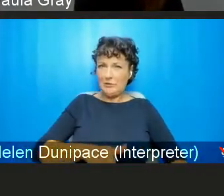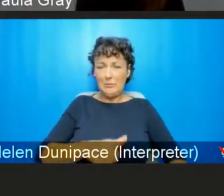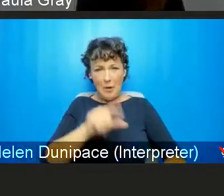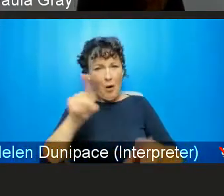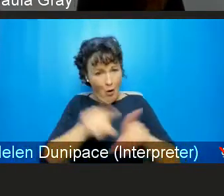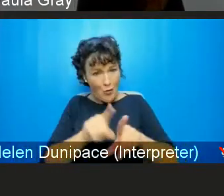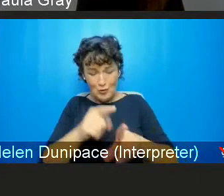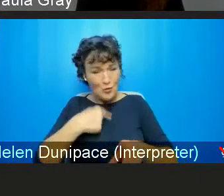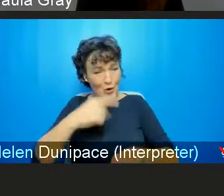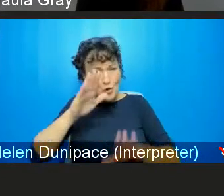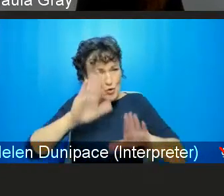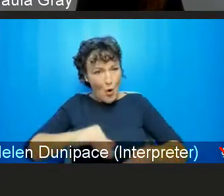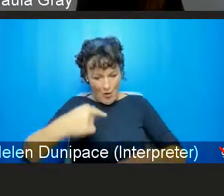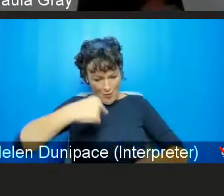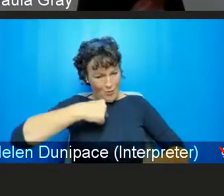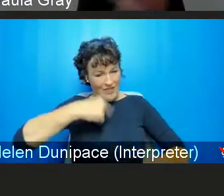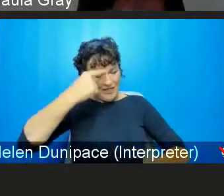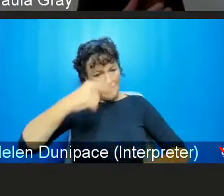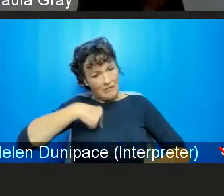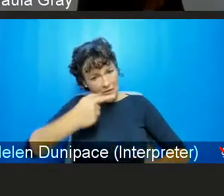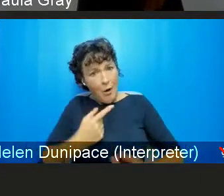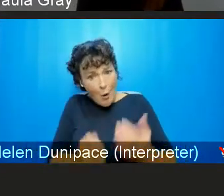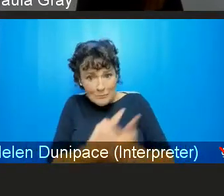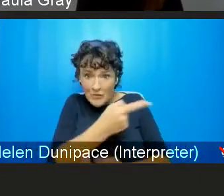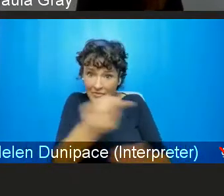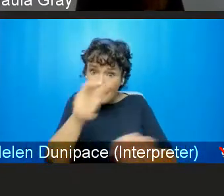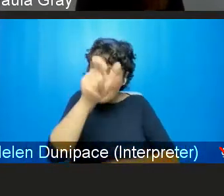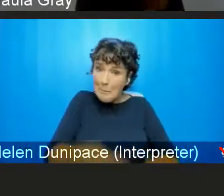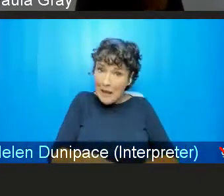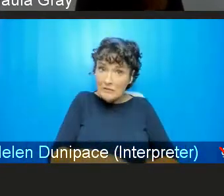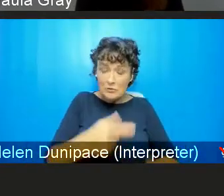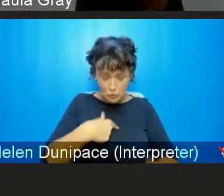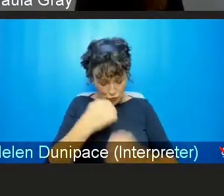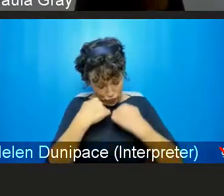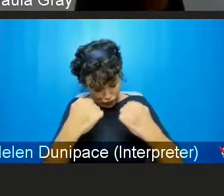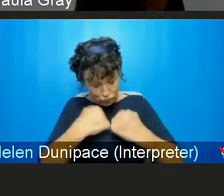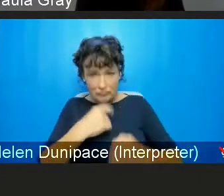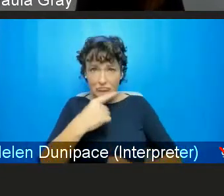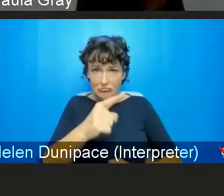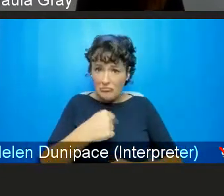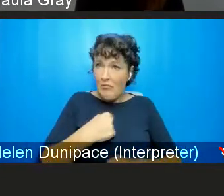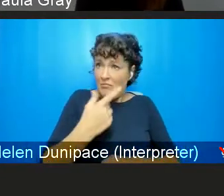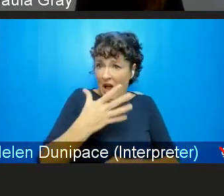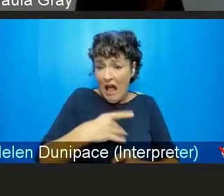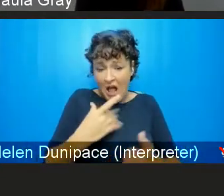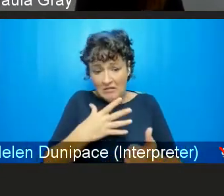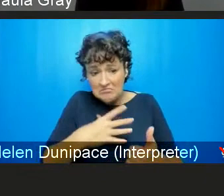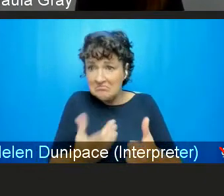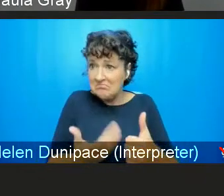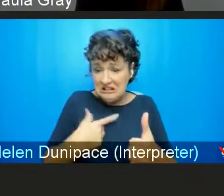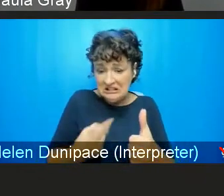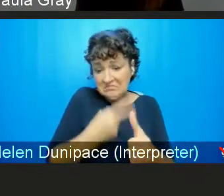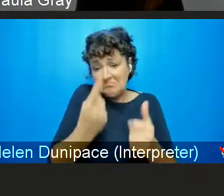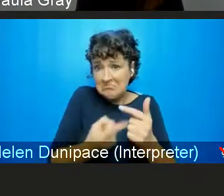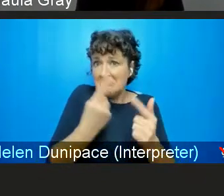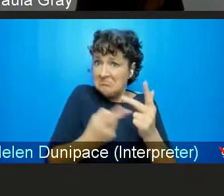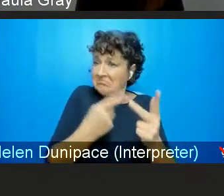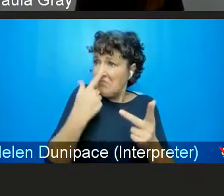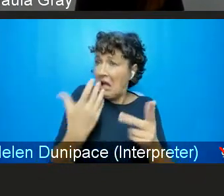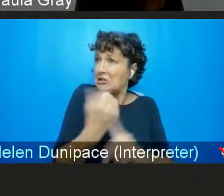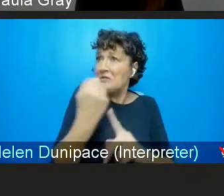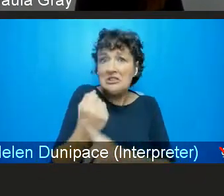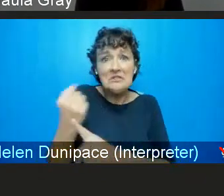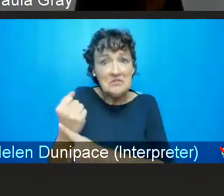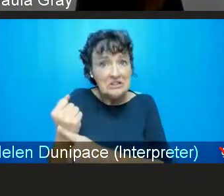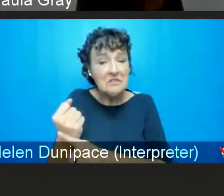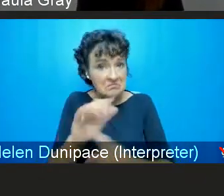overcome any challenges that there might be in the course of it. The point you made as well about a fear, a danger